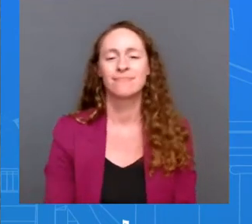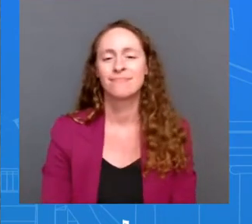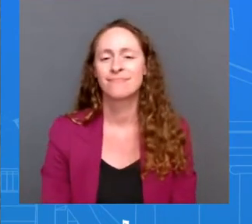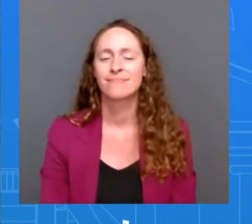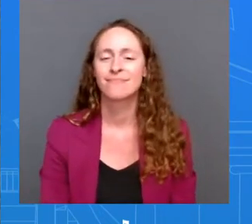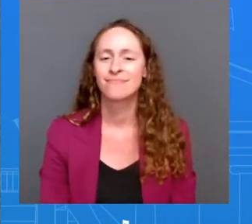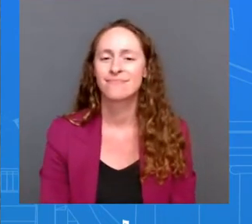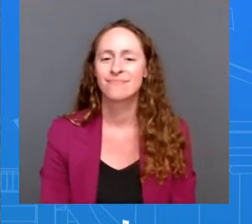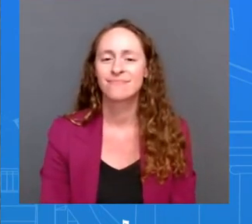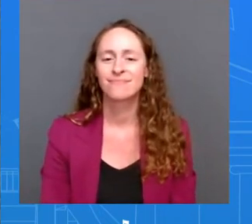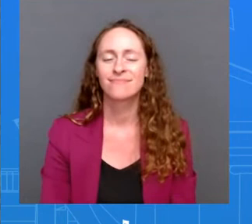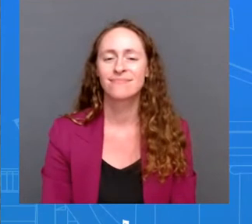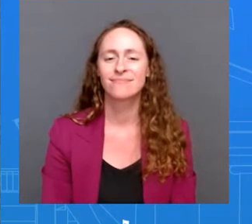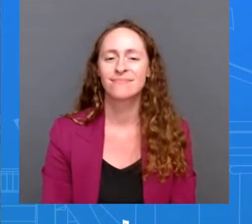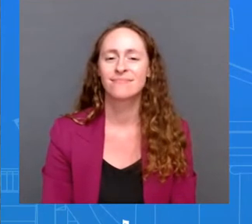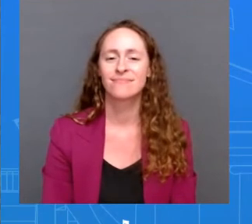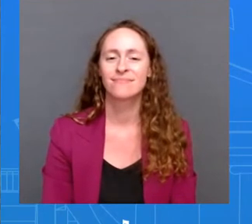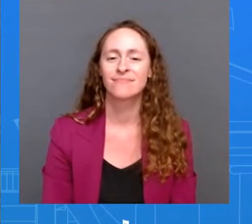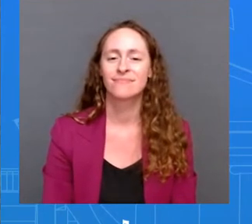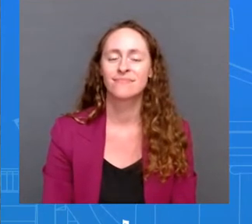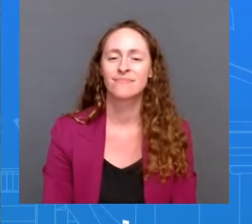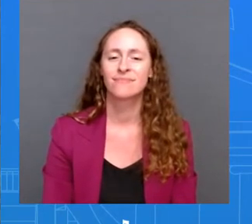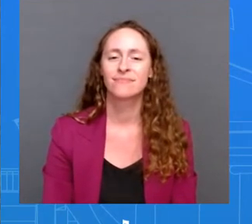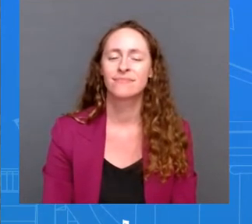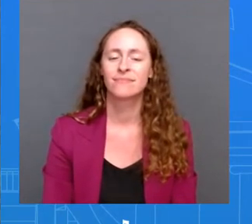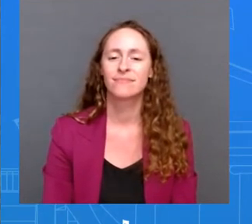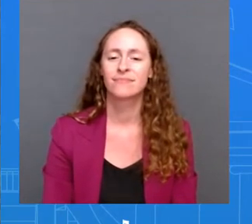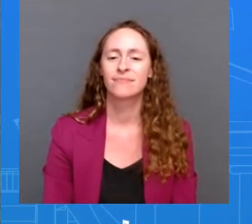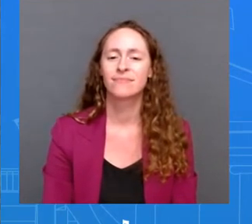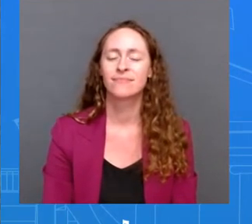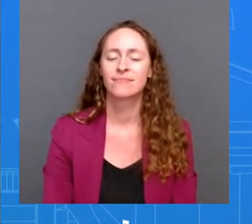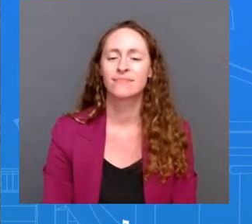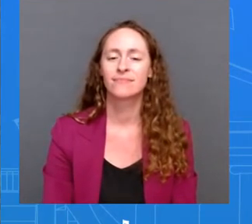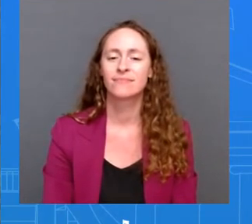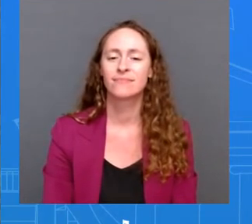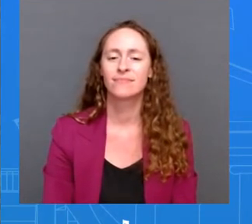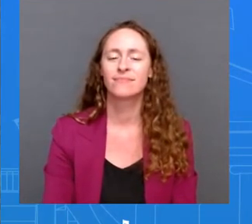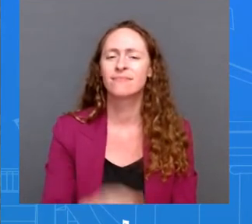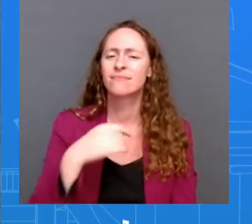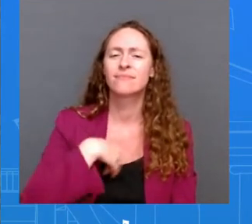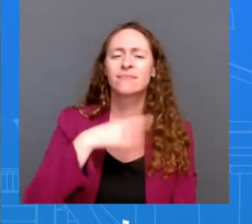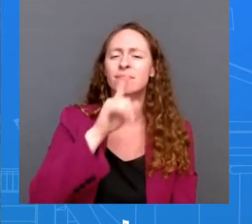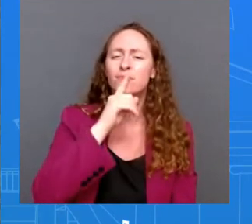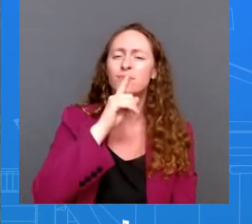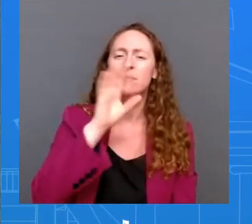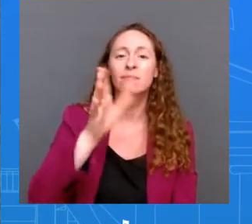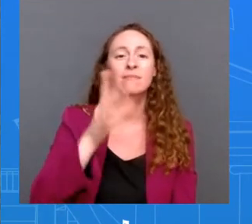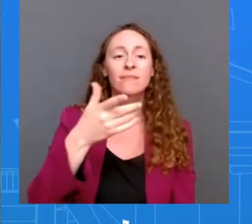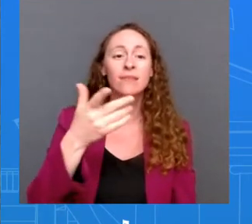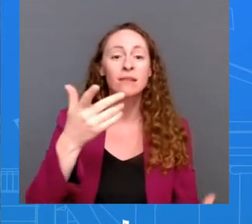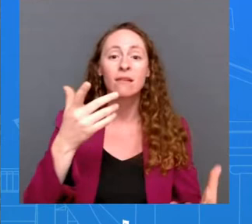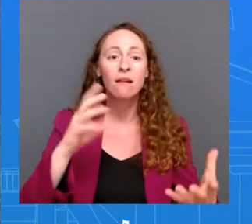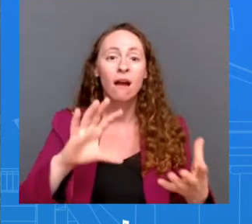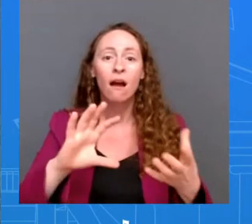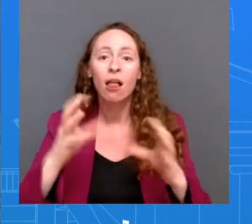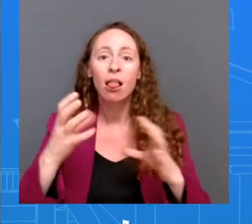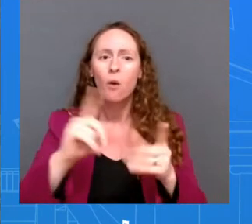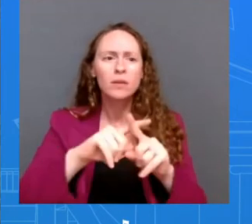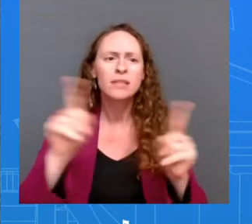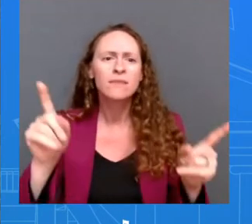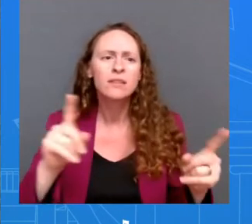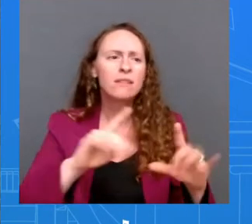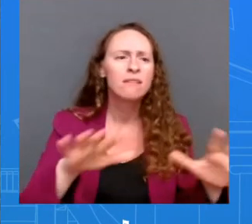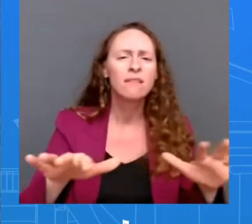any unilateral changes to the status quo from either side. We've also said we do not support Taiwan independence and that we